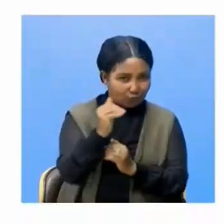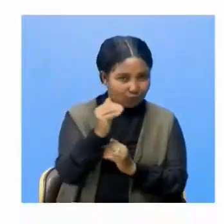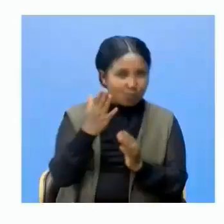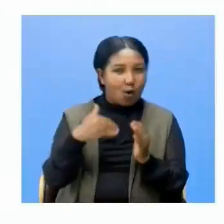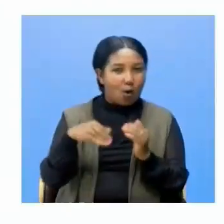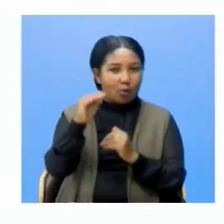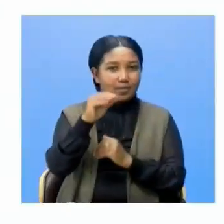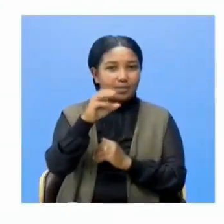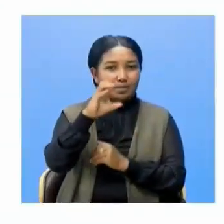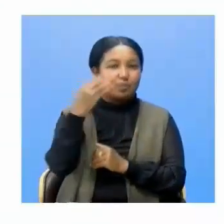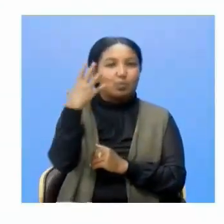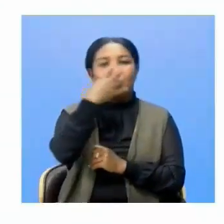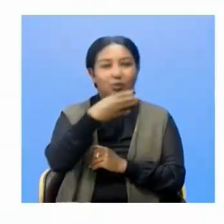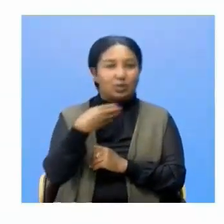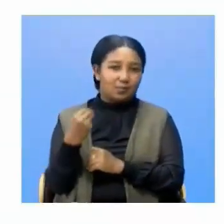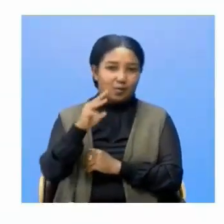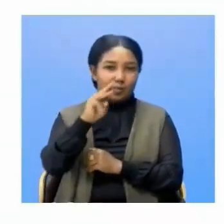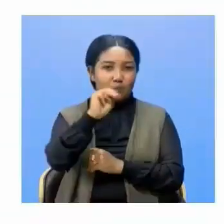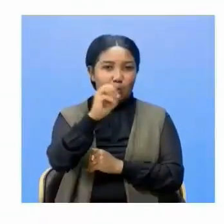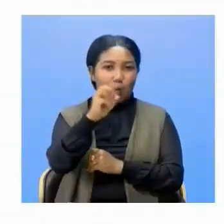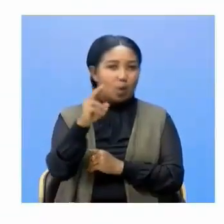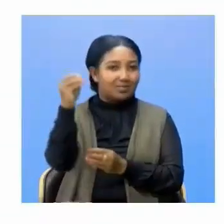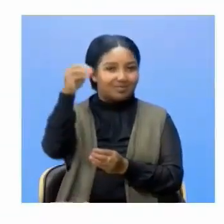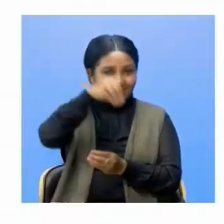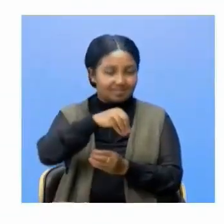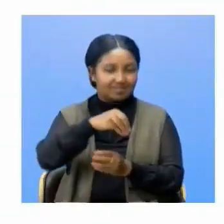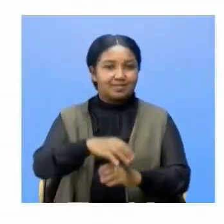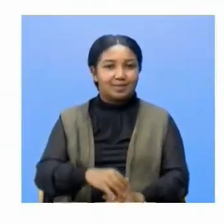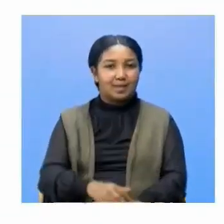Very good. More